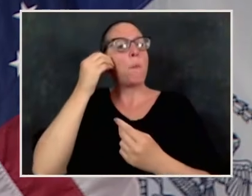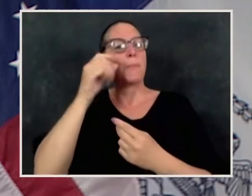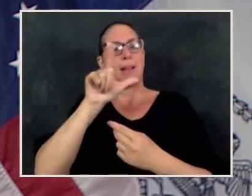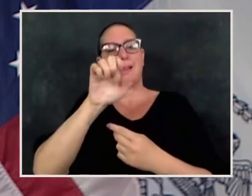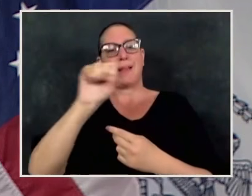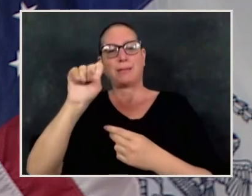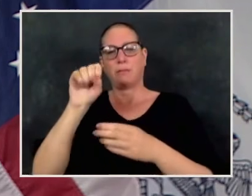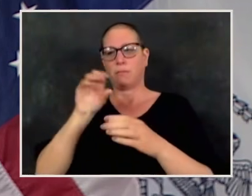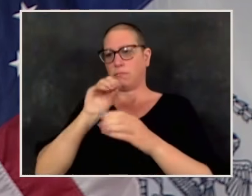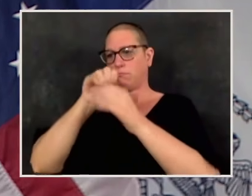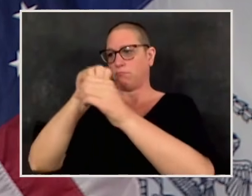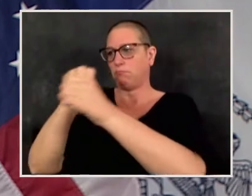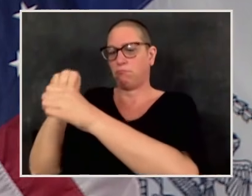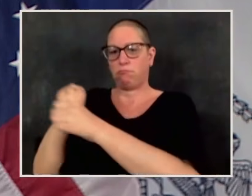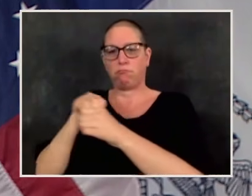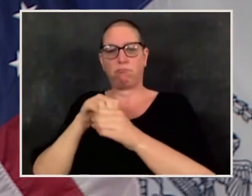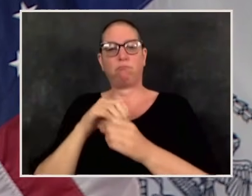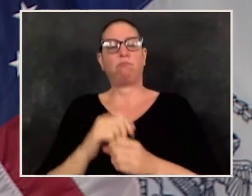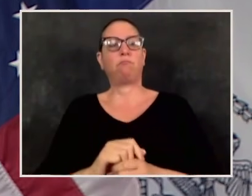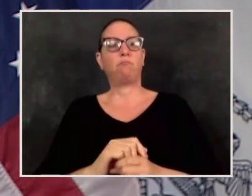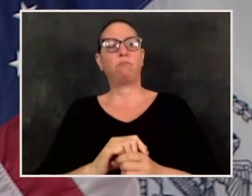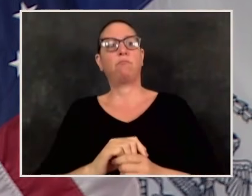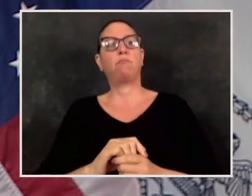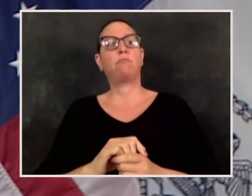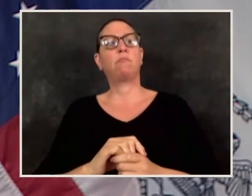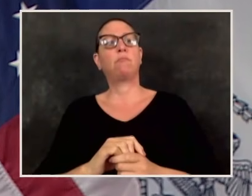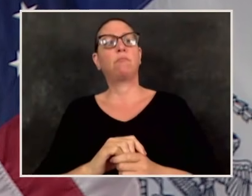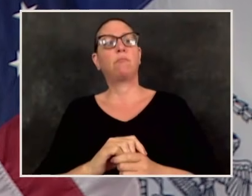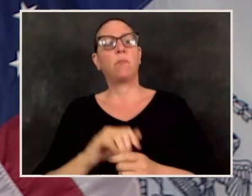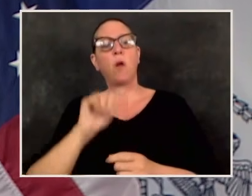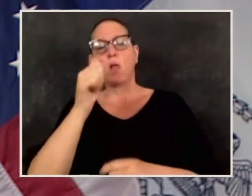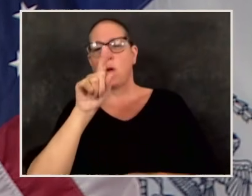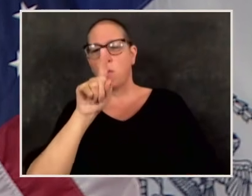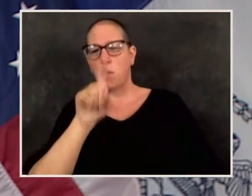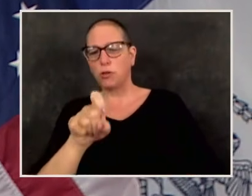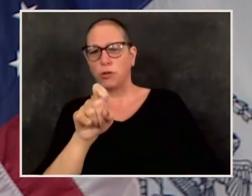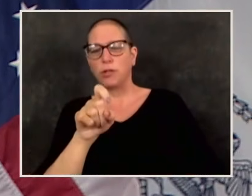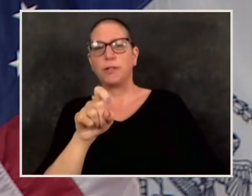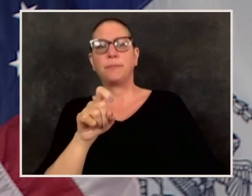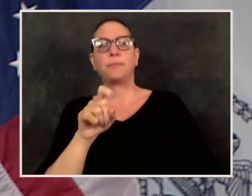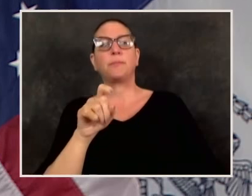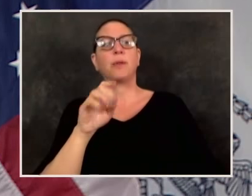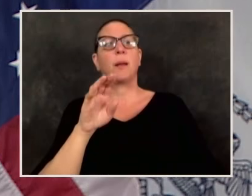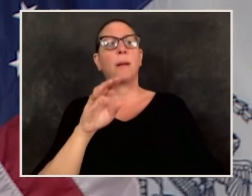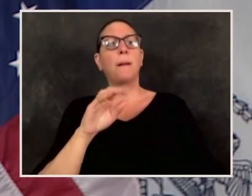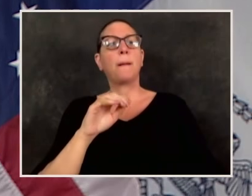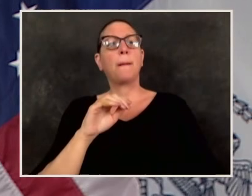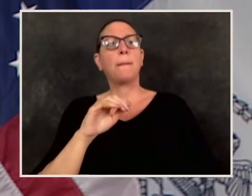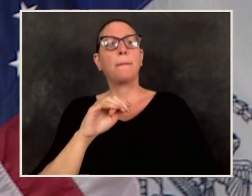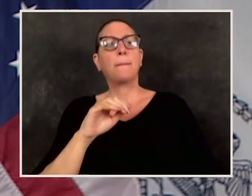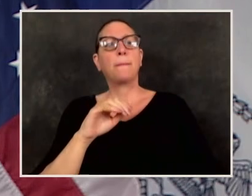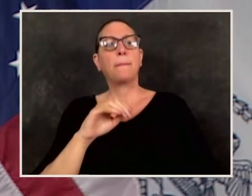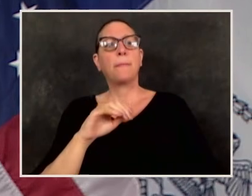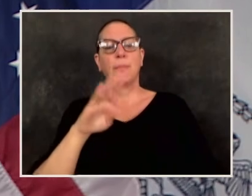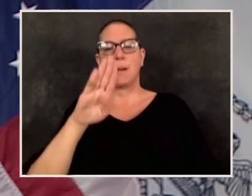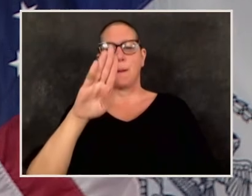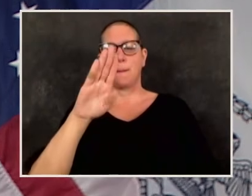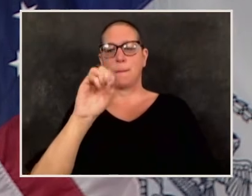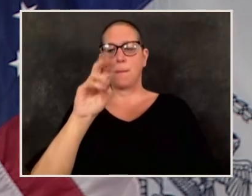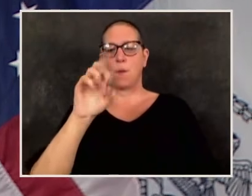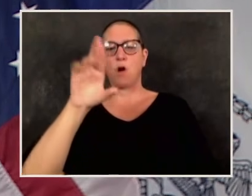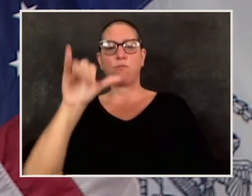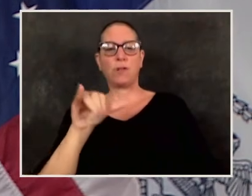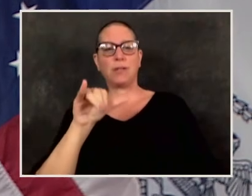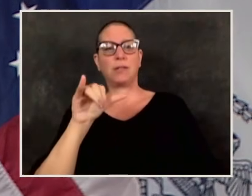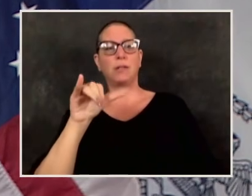So 1 or 2 more things would be if the Bowery Residents Committee is involved directing homeless people to hotel